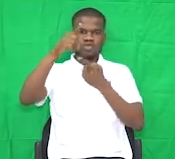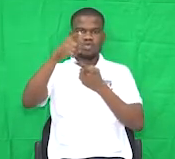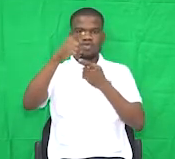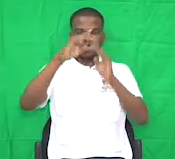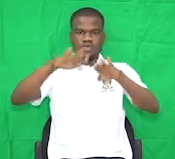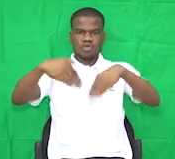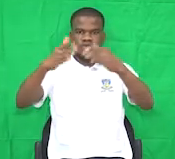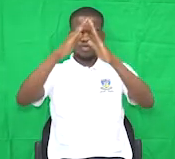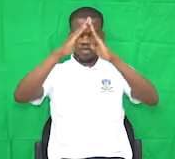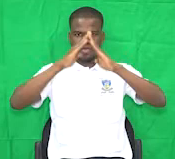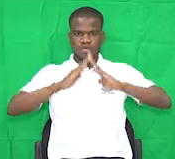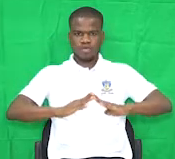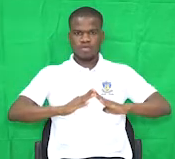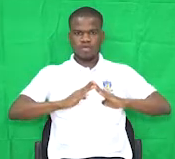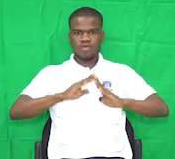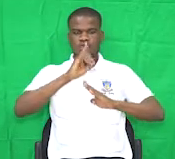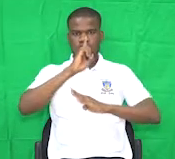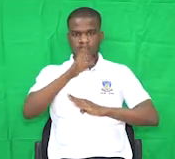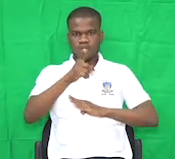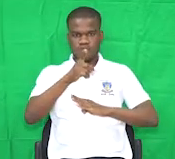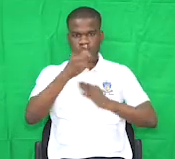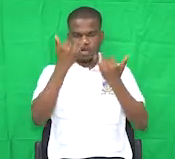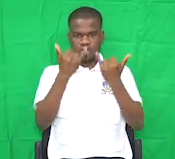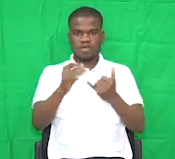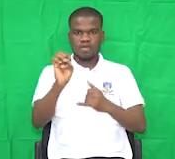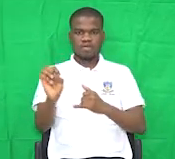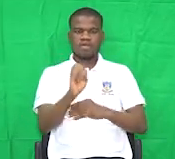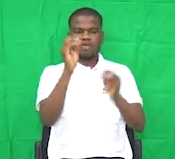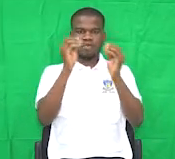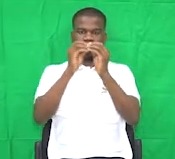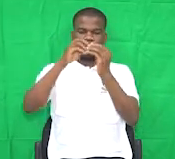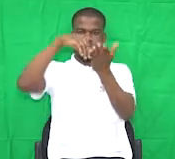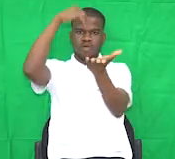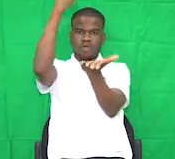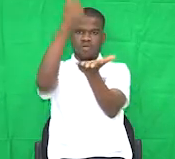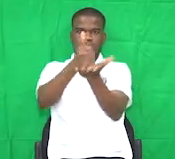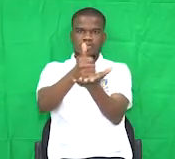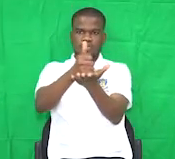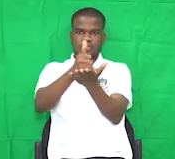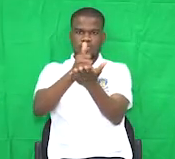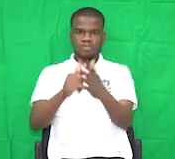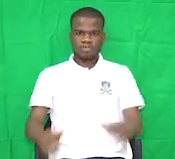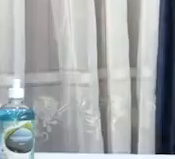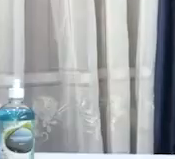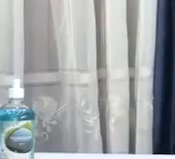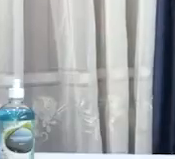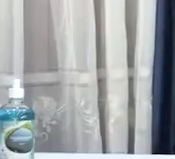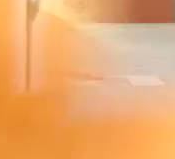his peace, his real shalom, even now and evermore. Amen.